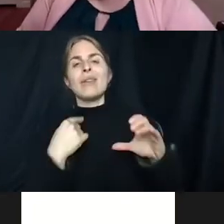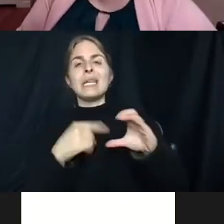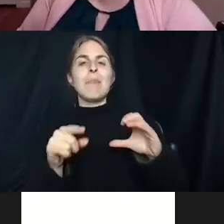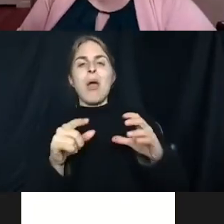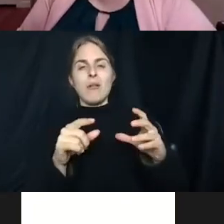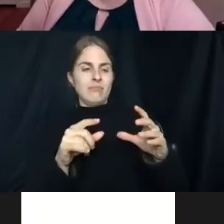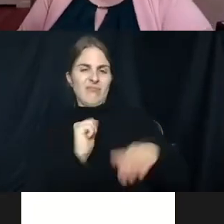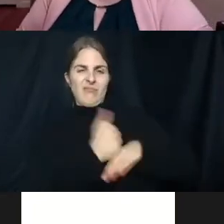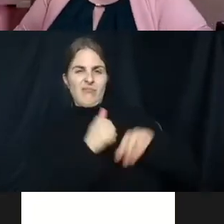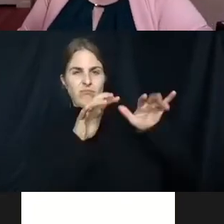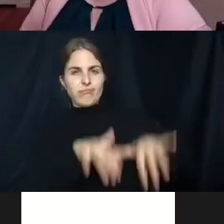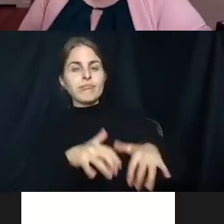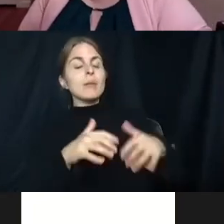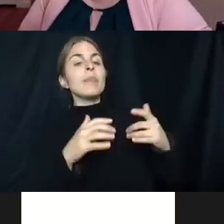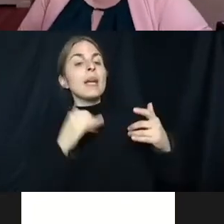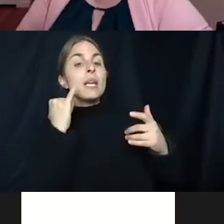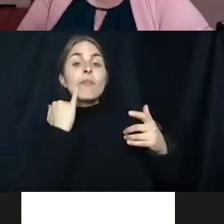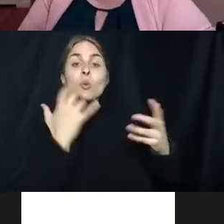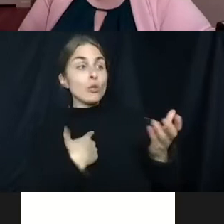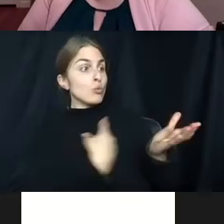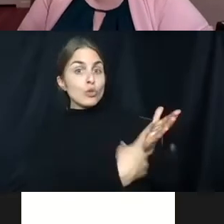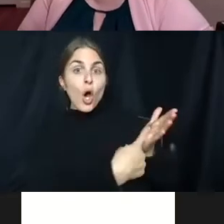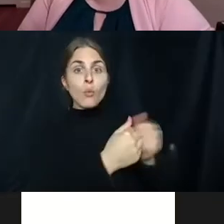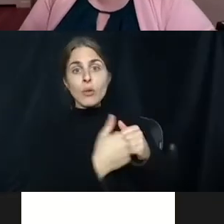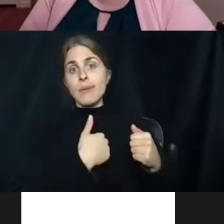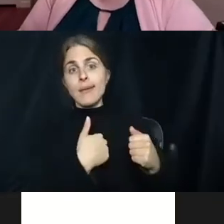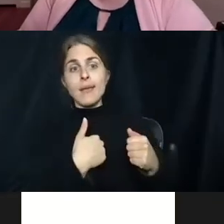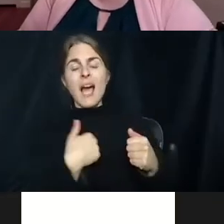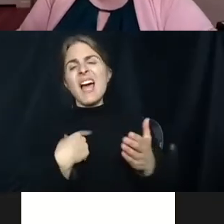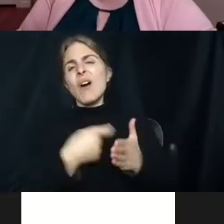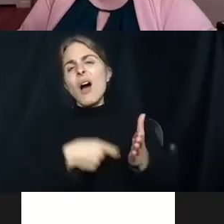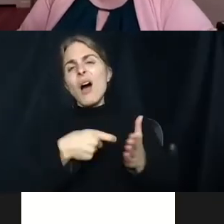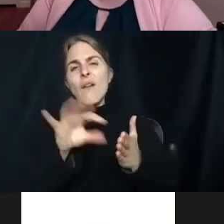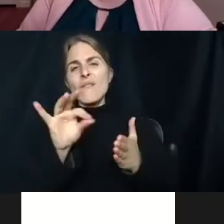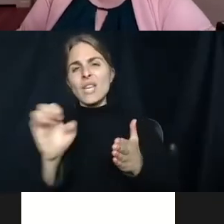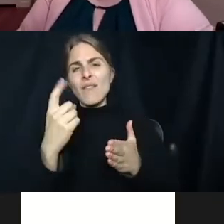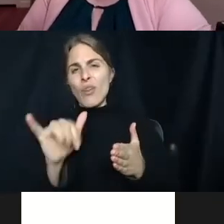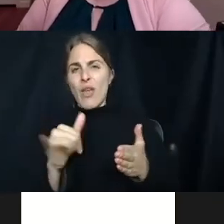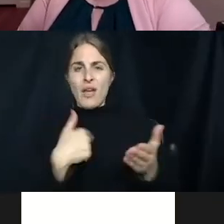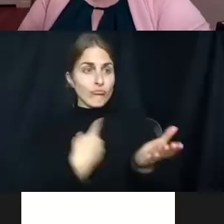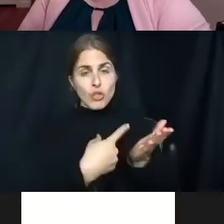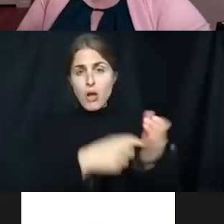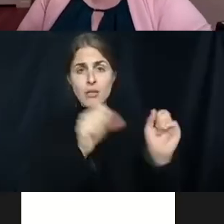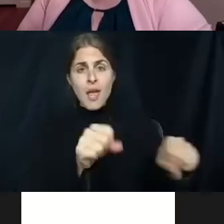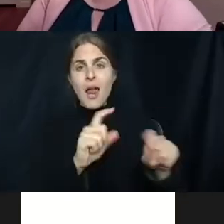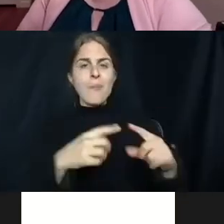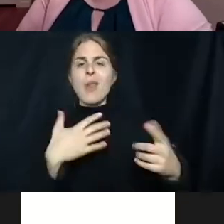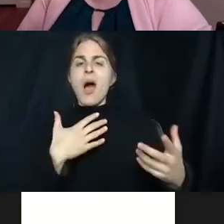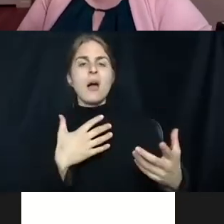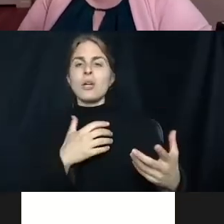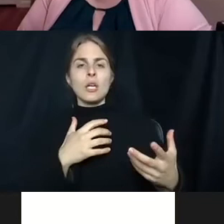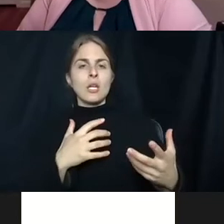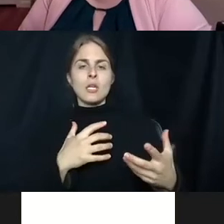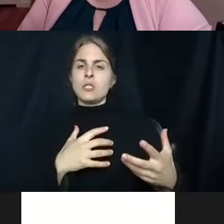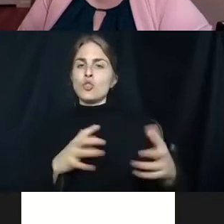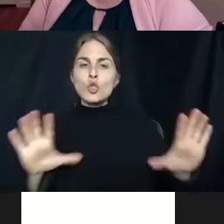just because like if they want to consult with me, I have a fee for that. Like, it's not something that I can put forth the emotional labor with